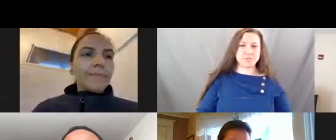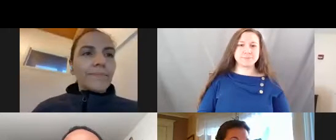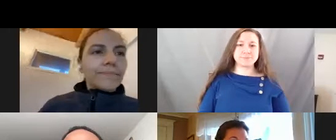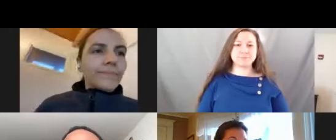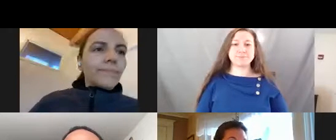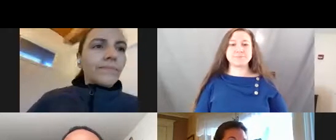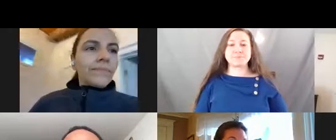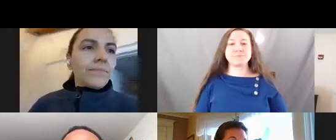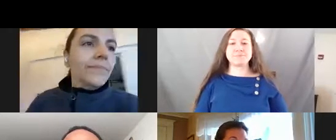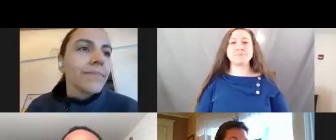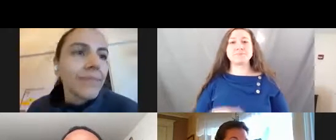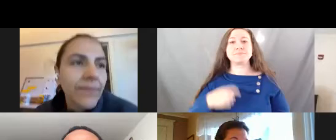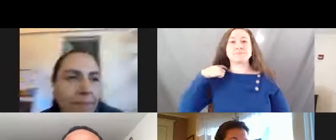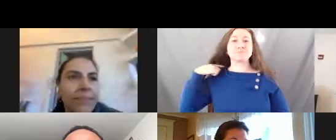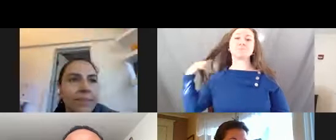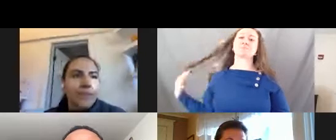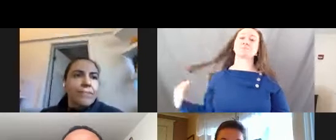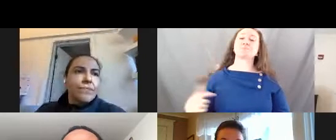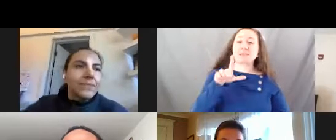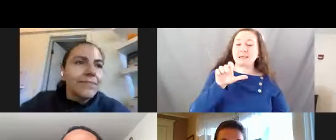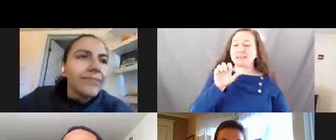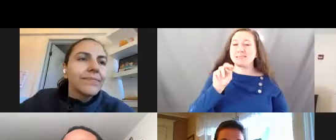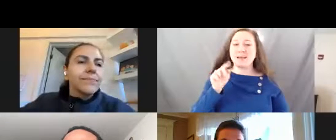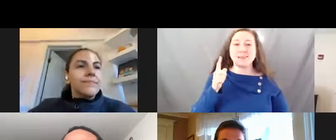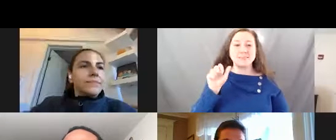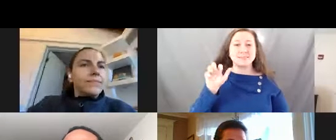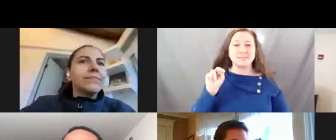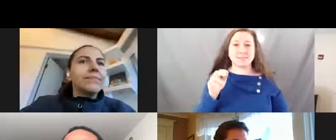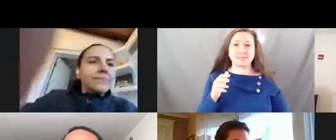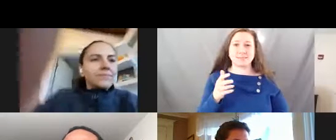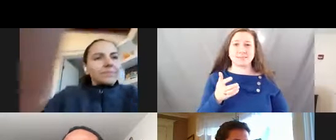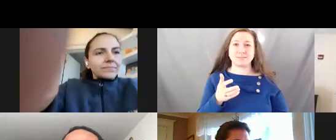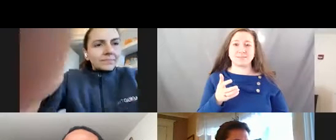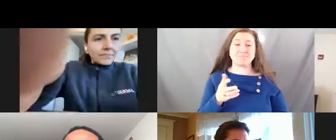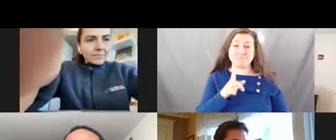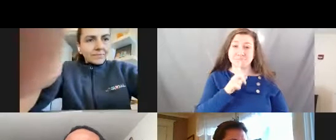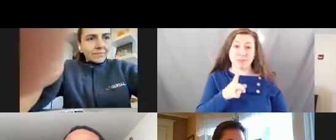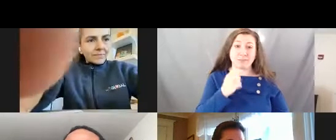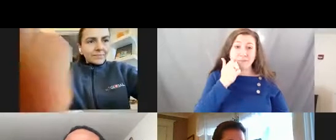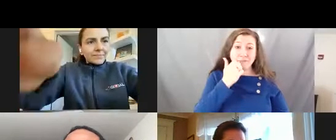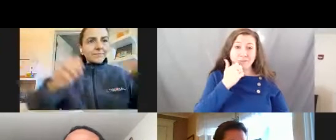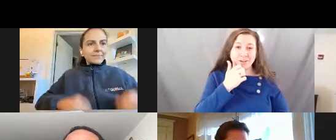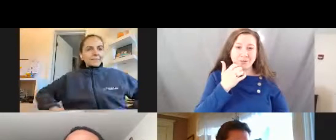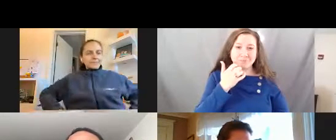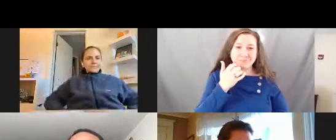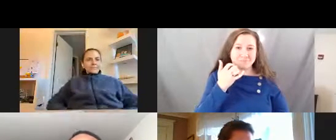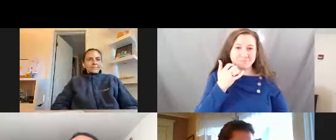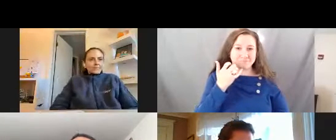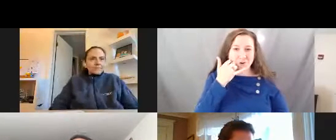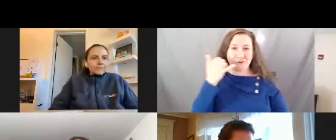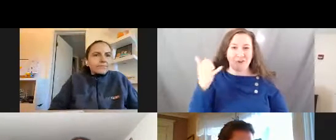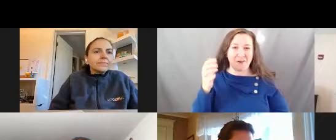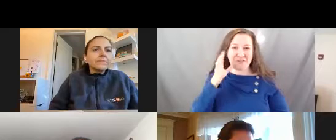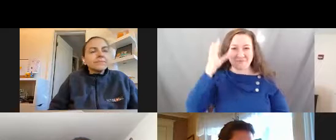All right. So for me, it was firstly I would call my parents every day. So I'll always stay connected to my family